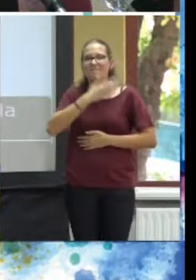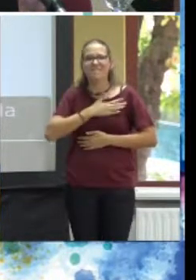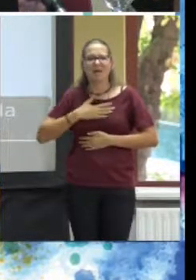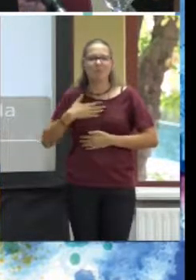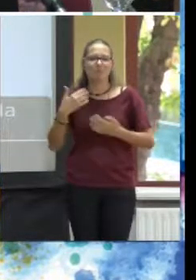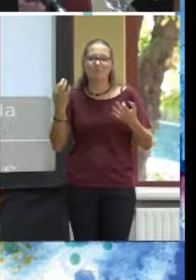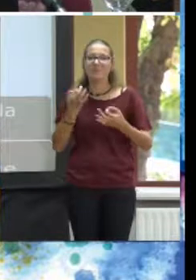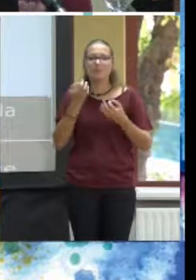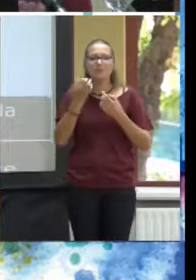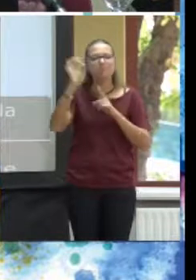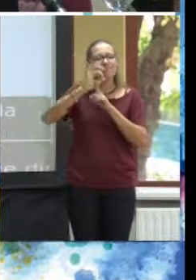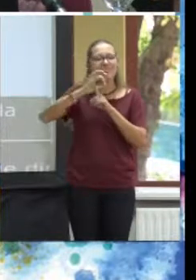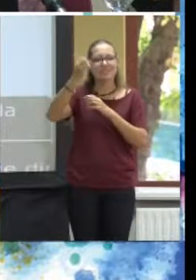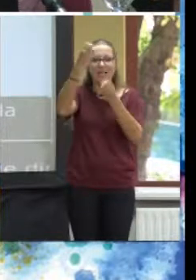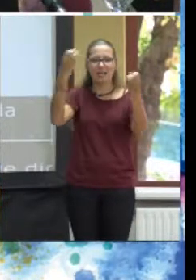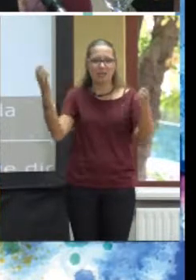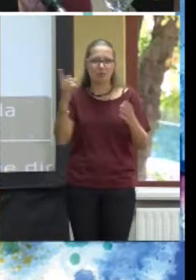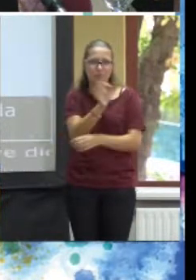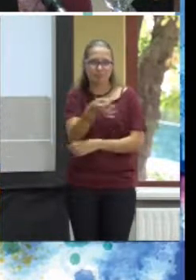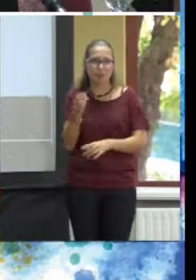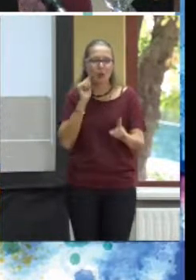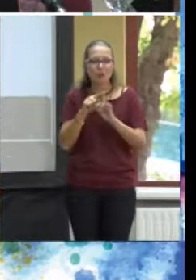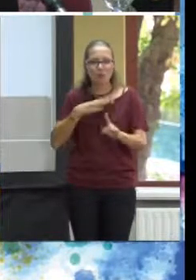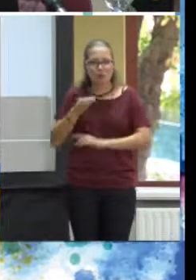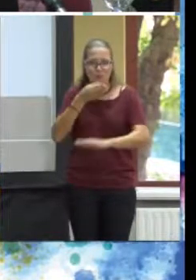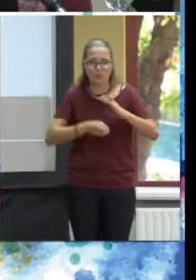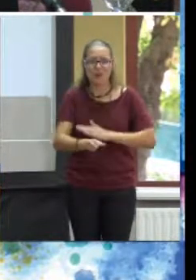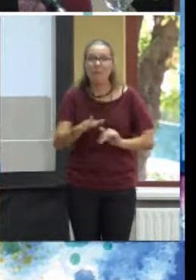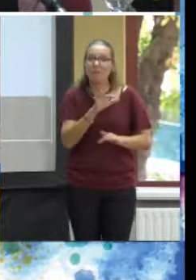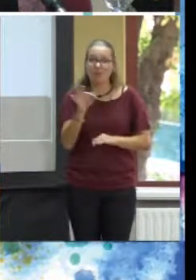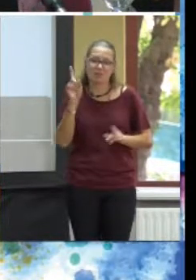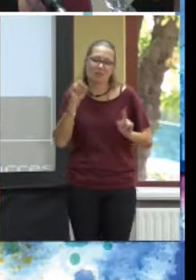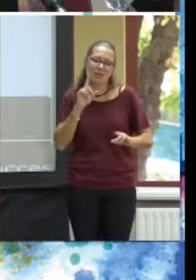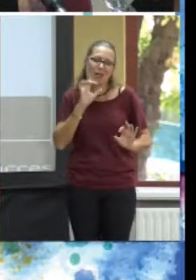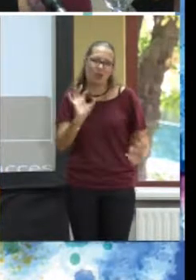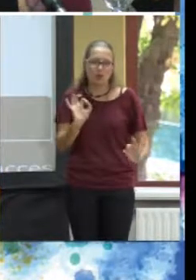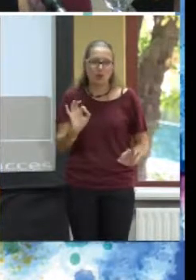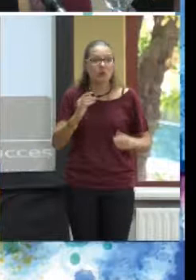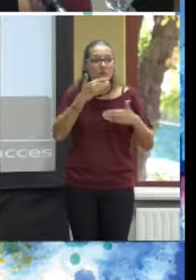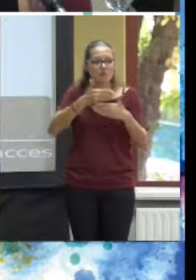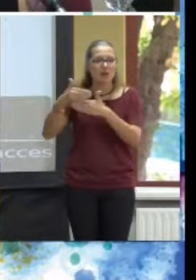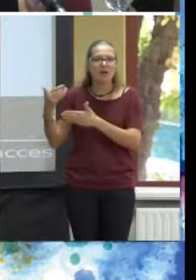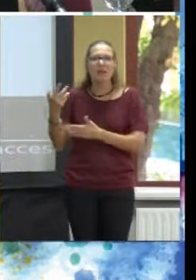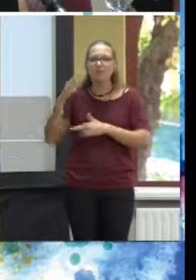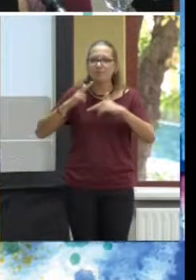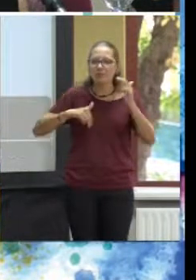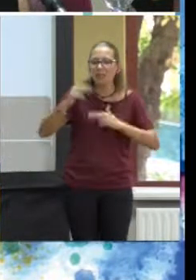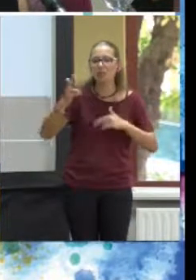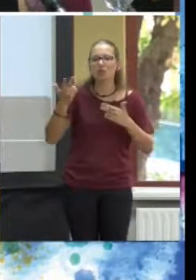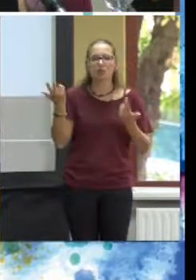would identify and access the museum spaces, and we've eliminated architectural barriers by setting